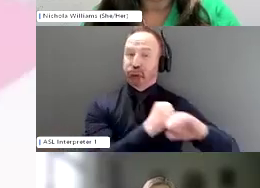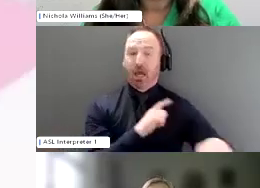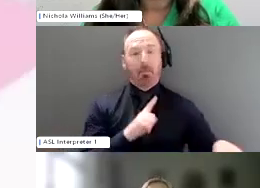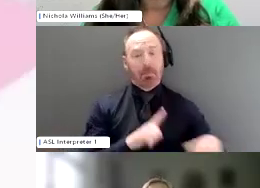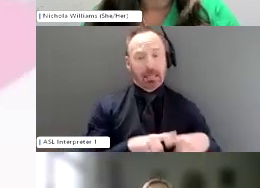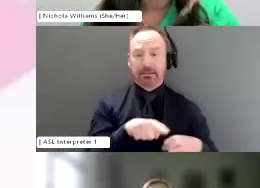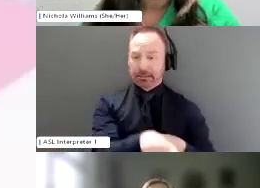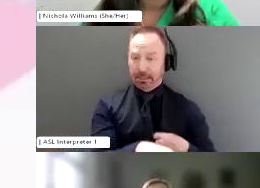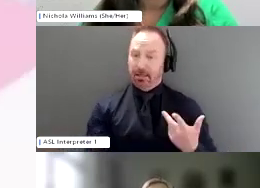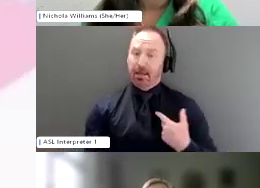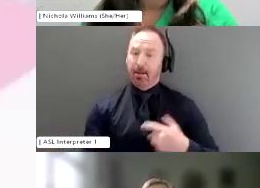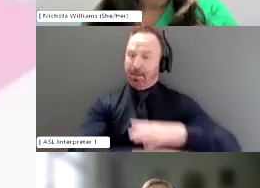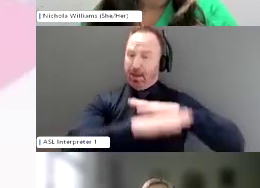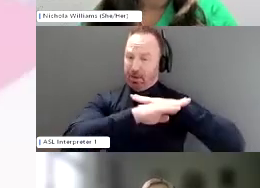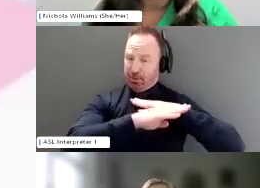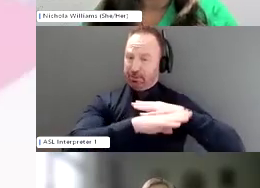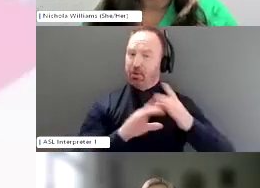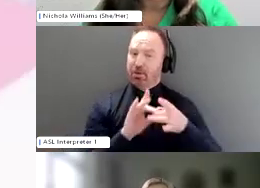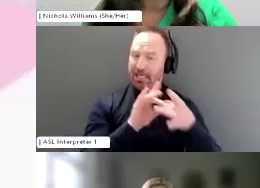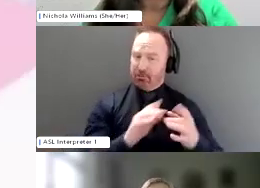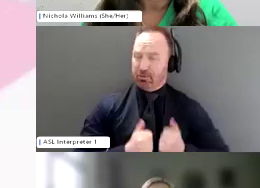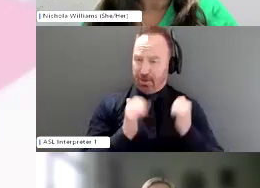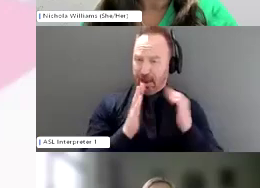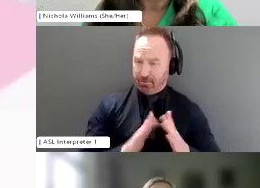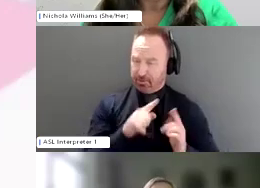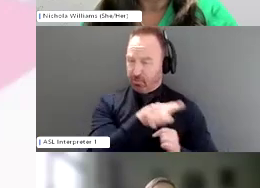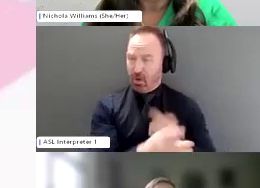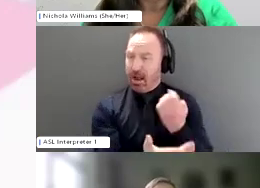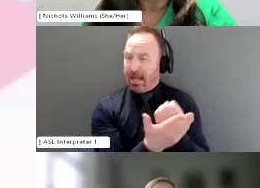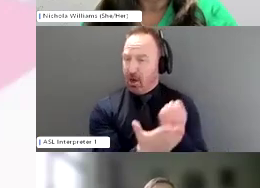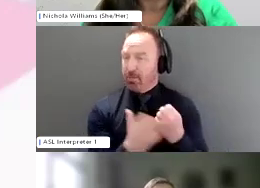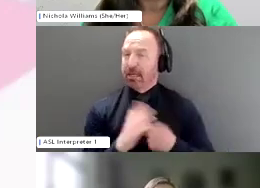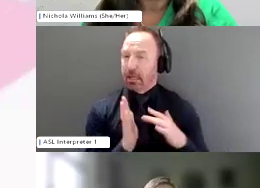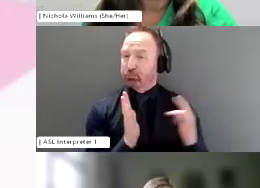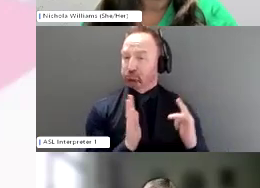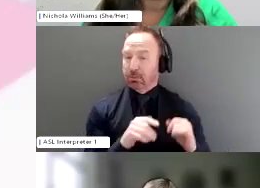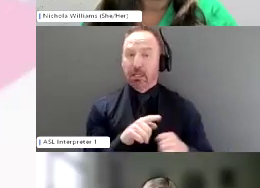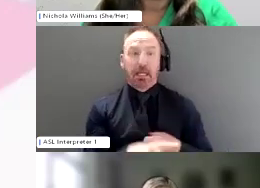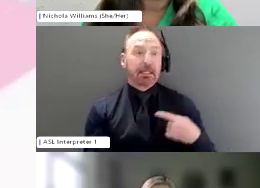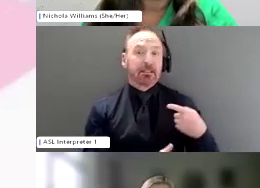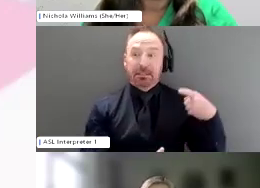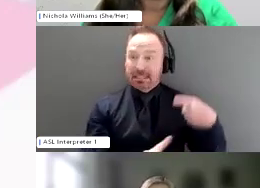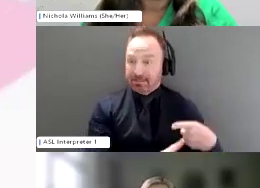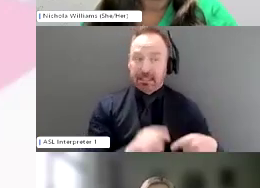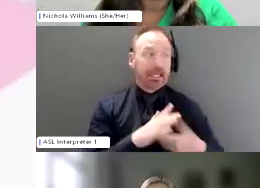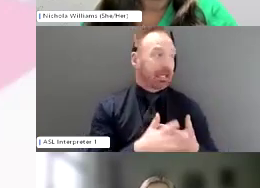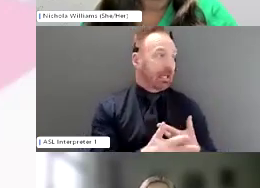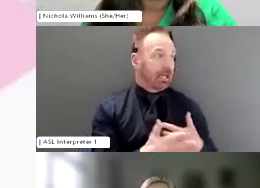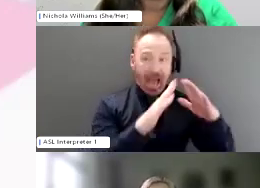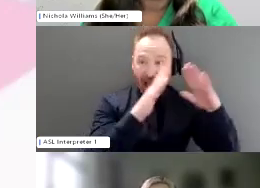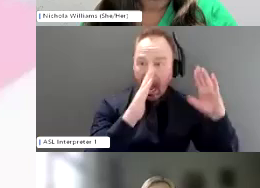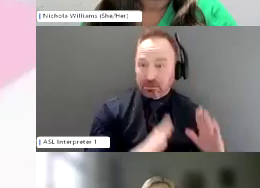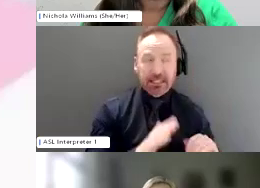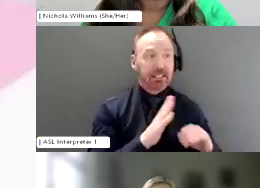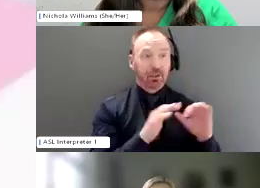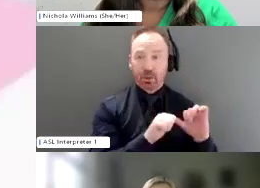face. Because, particularly when it comes to securing and maintaining housing, as it is a very important